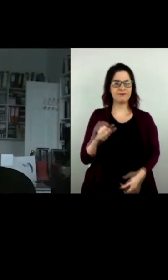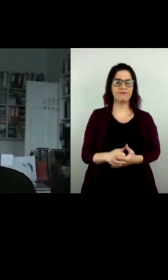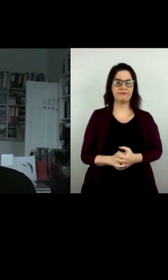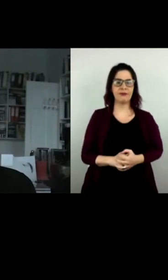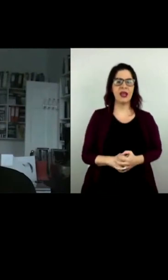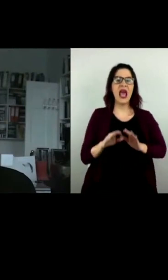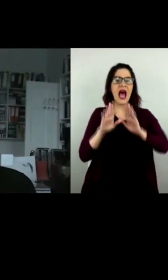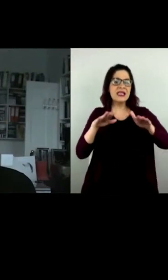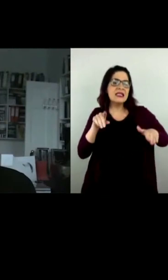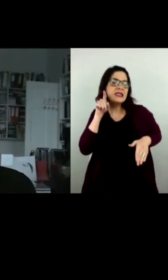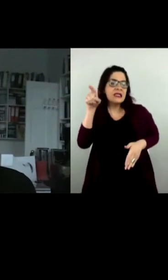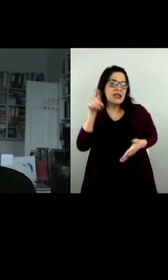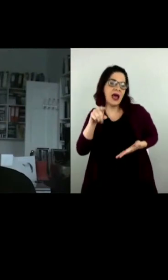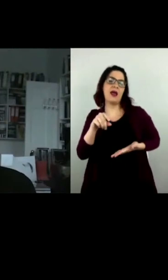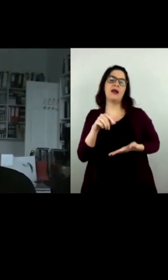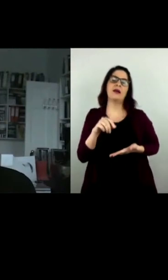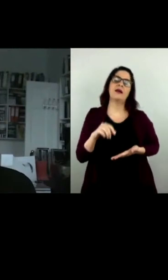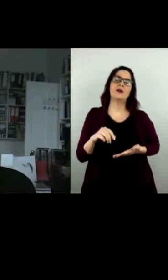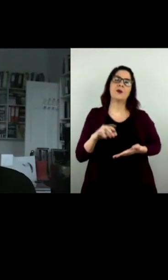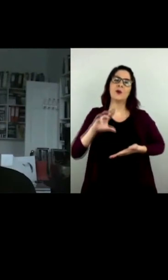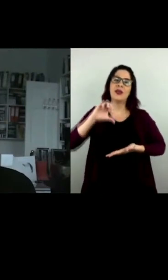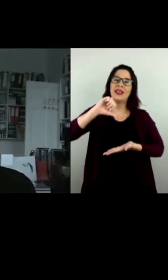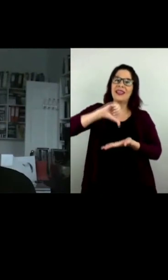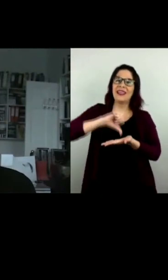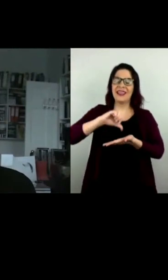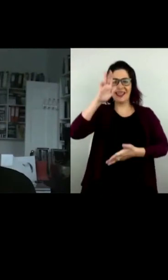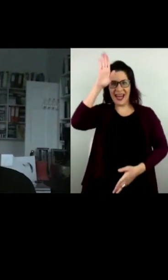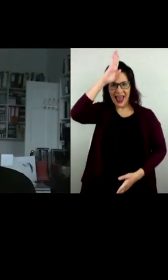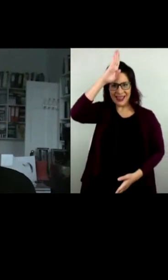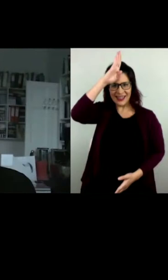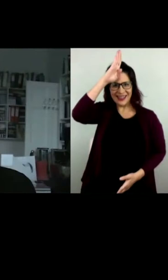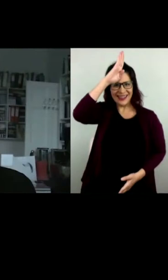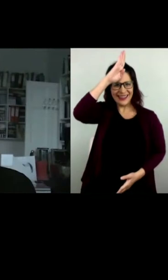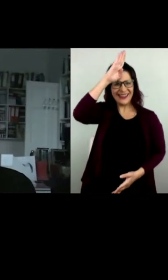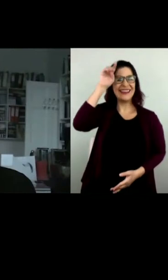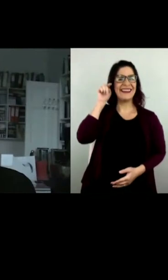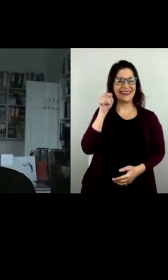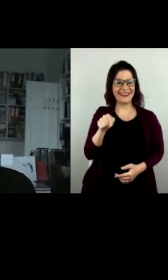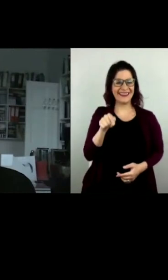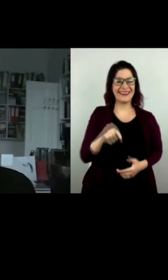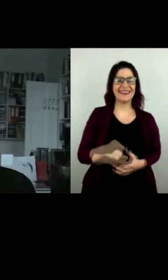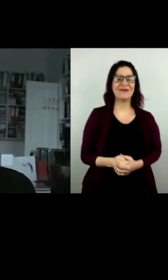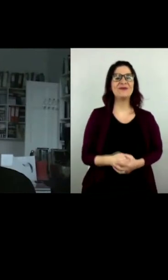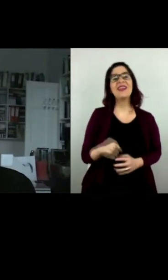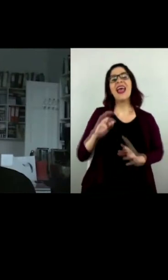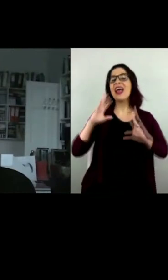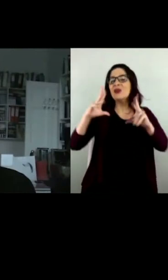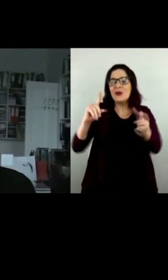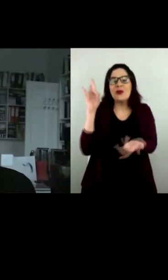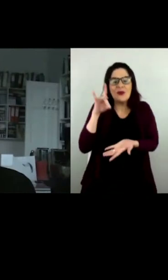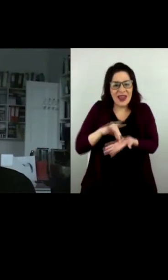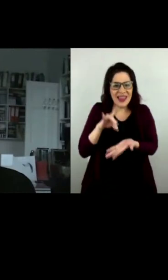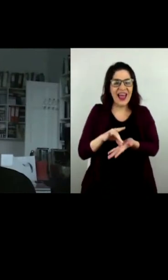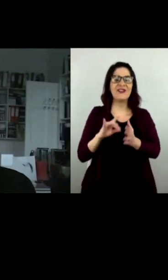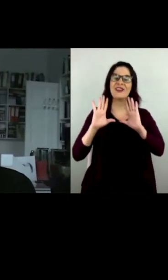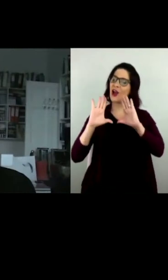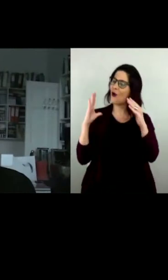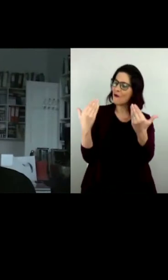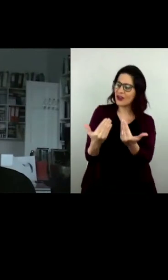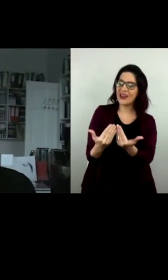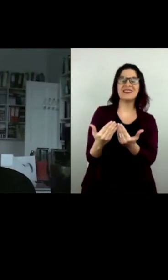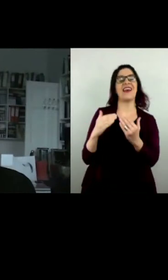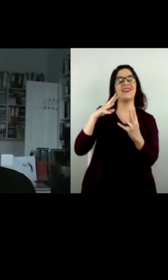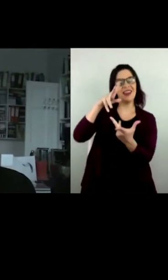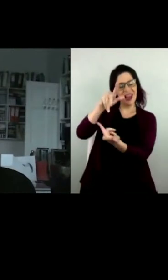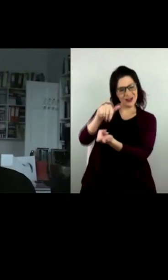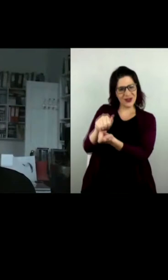Iranian filmmaker in exile, among others. It's so true, the International Documentary Conference,